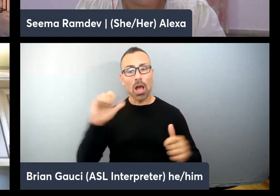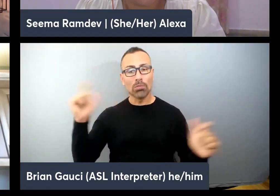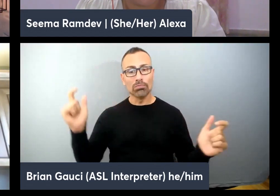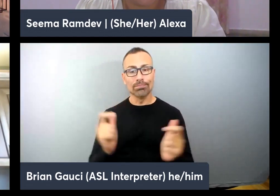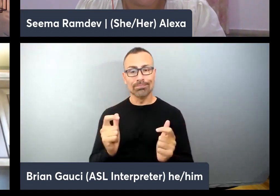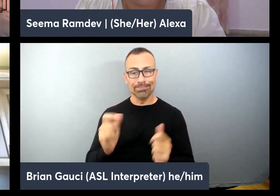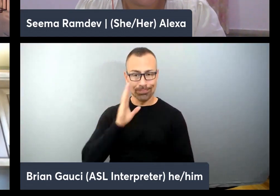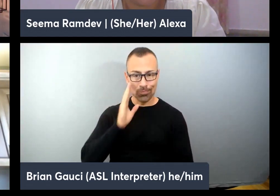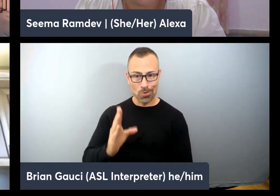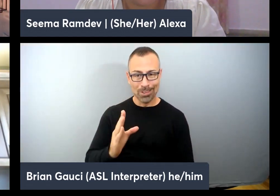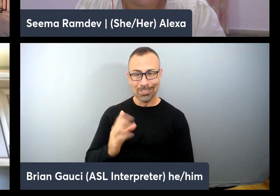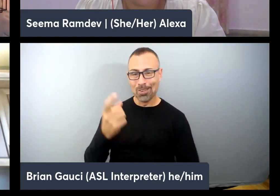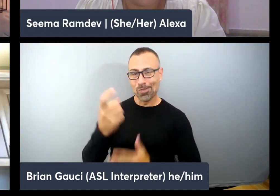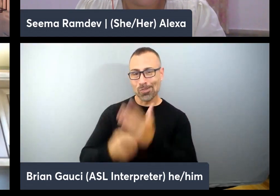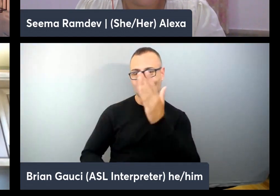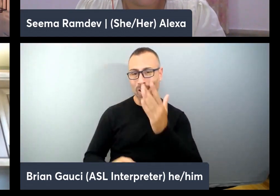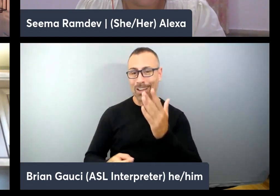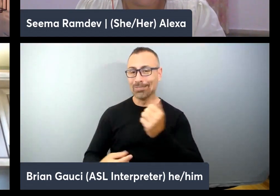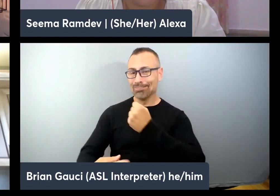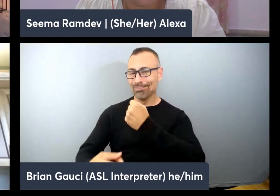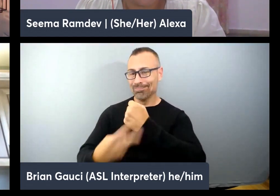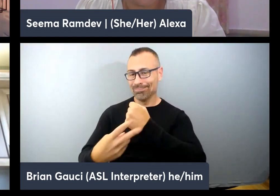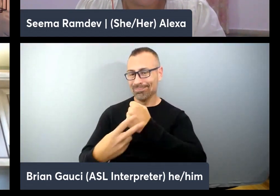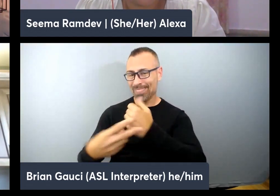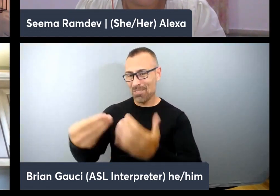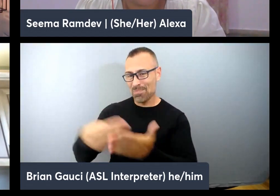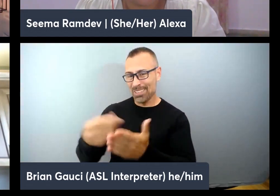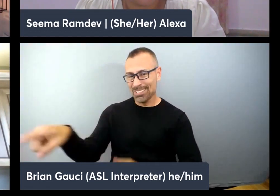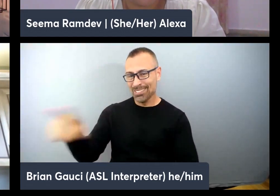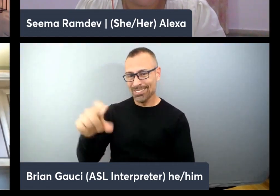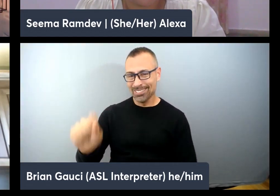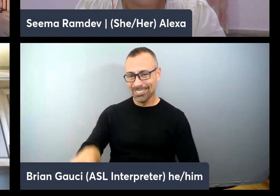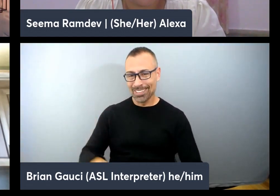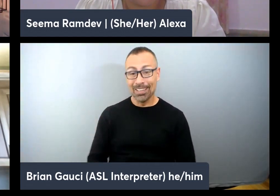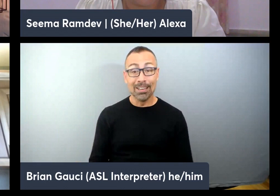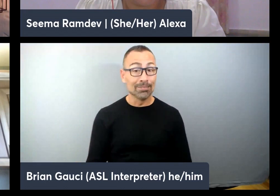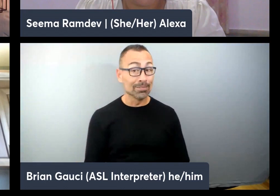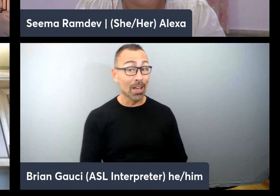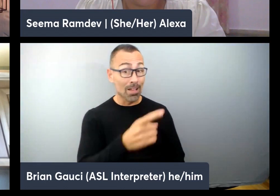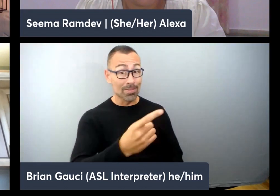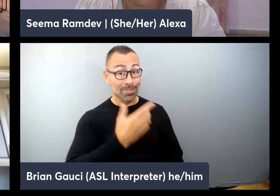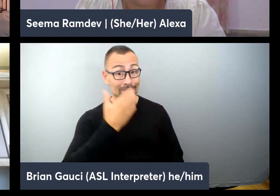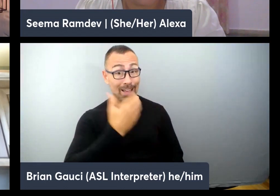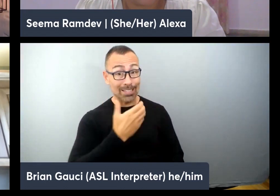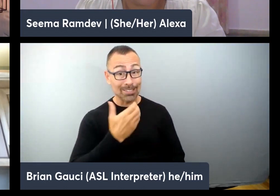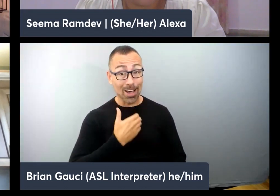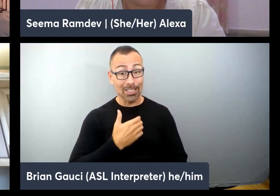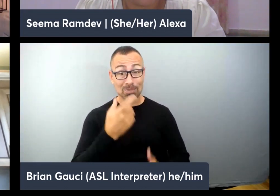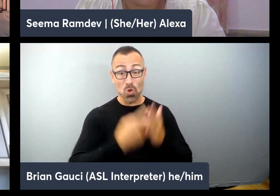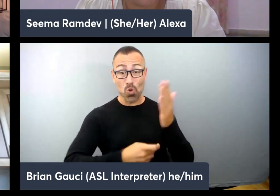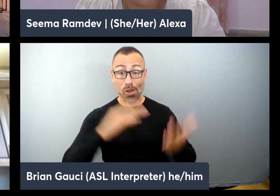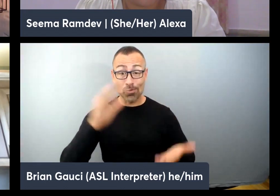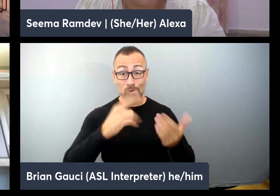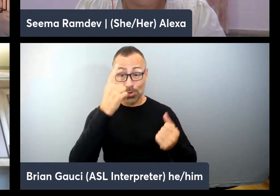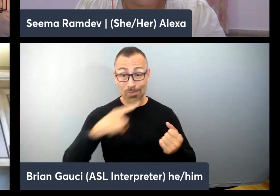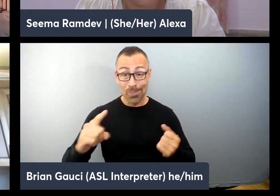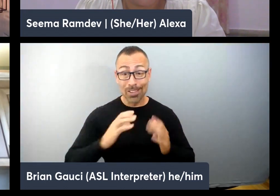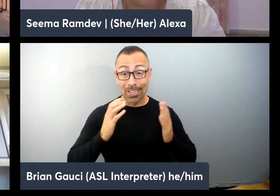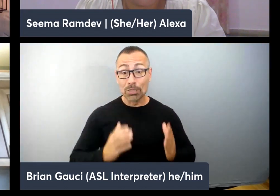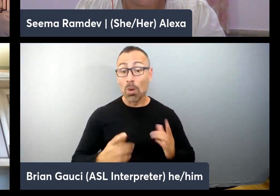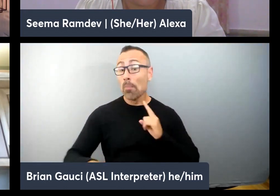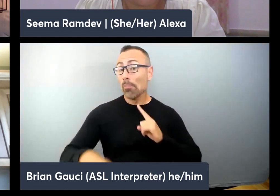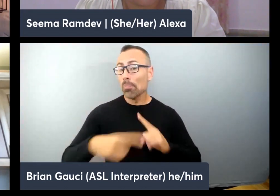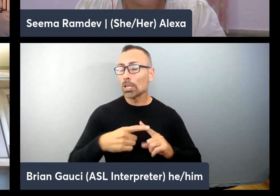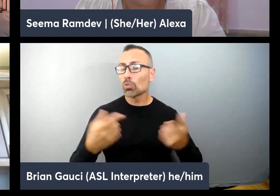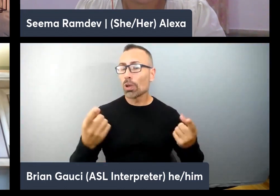That's really awesome to be able to pass that significant cost back to the customer and also at the same time help them reduce latency between maybe the time